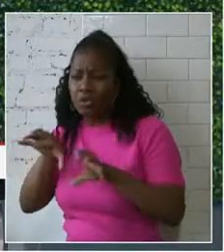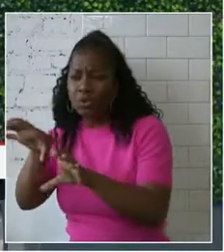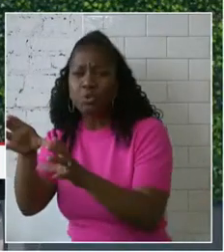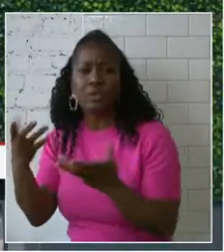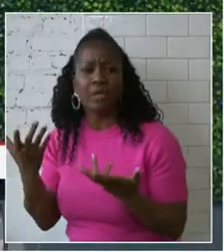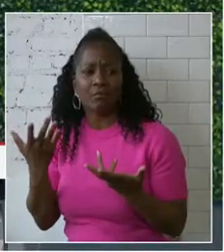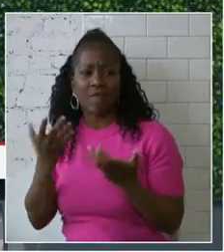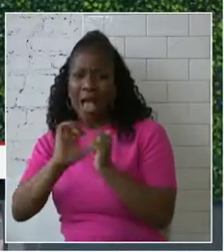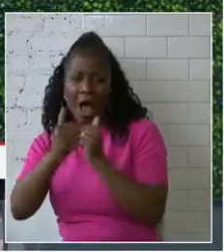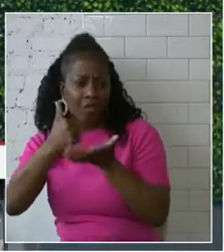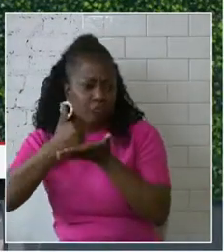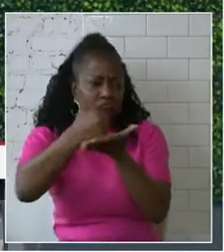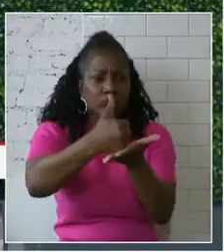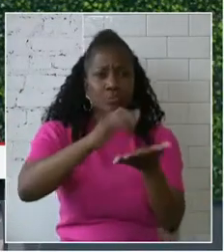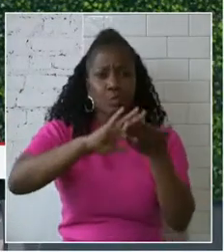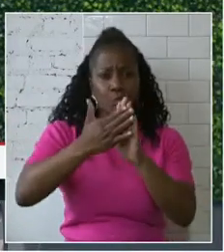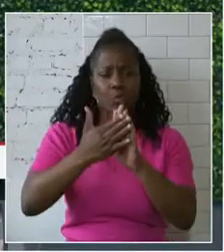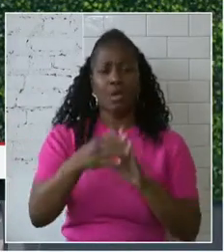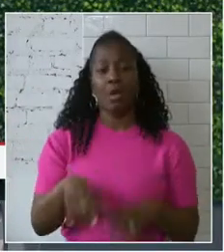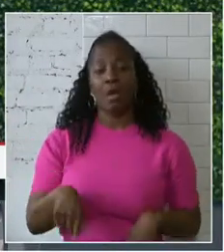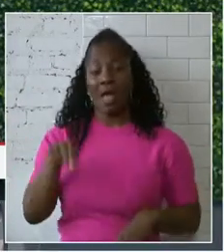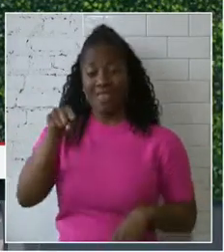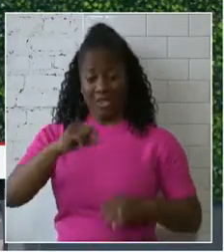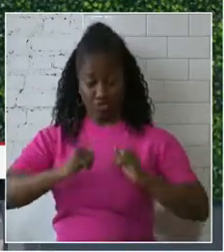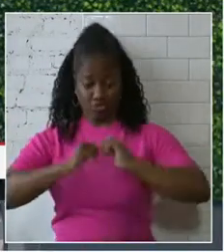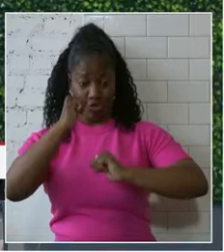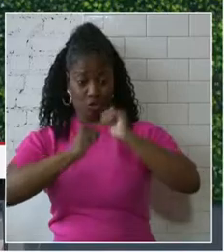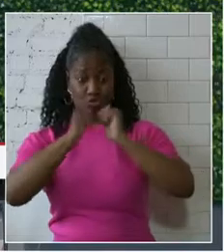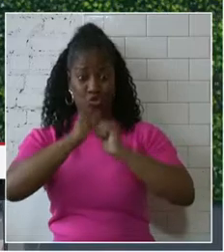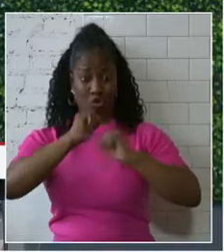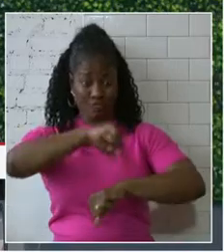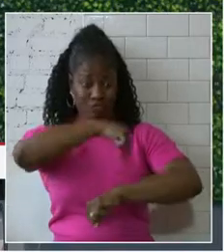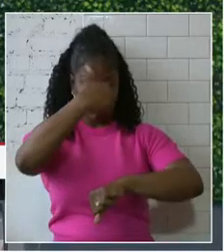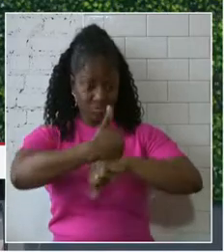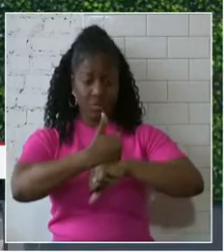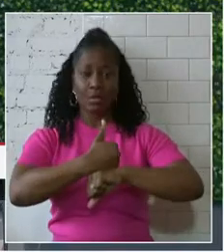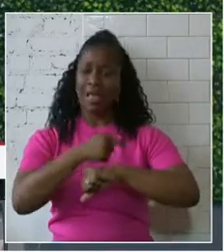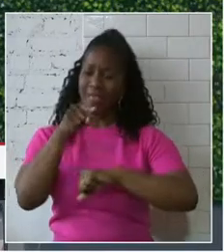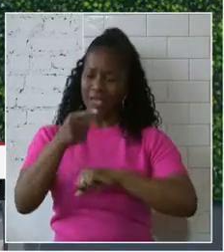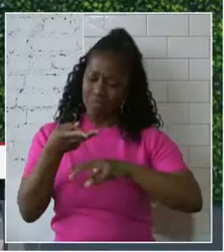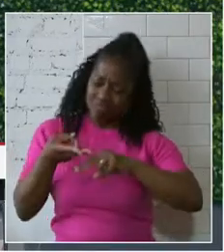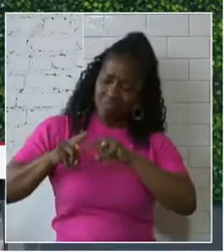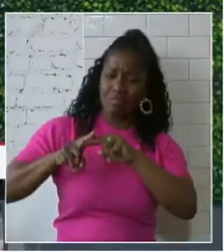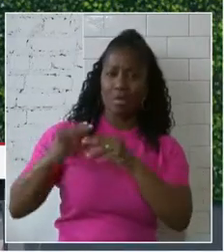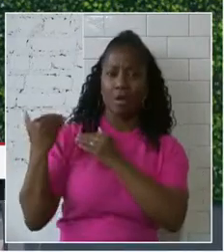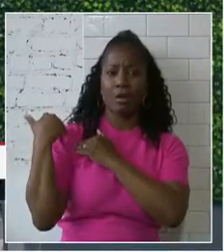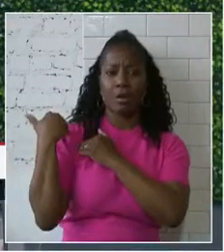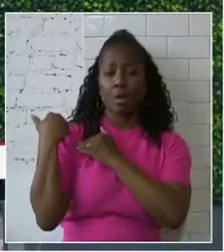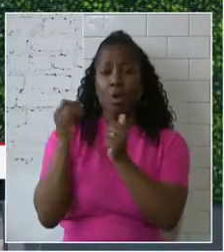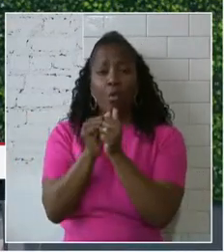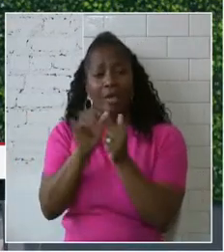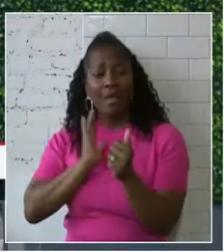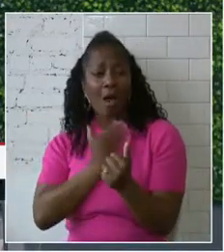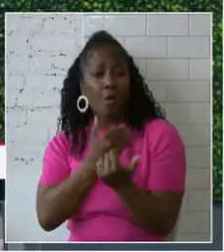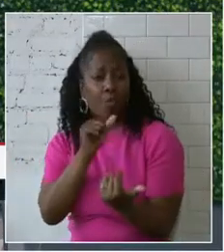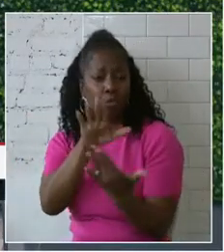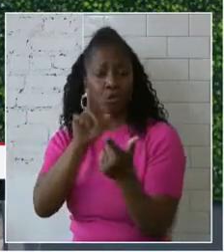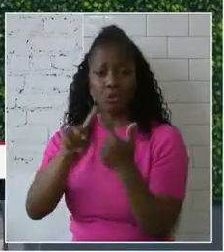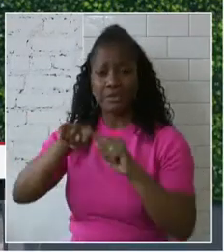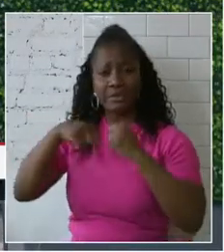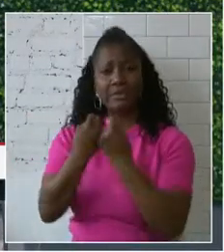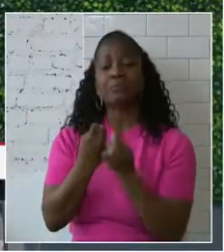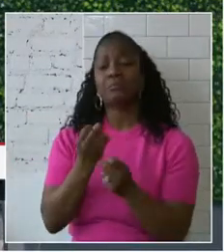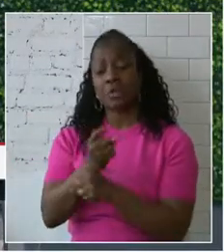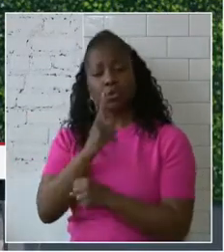community. And it is this structure of increased accountability, this approach with teams that we know